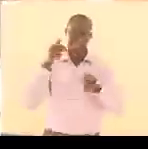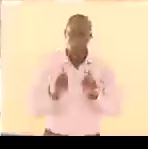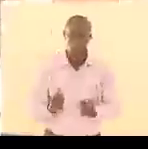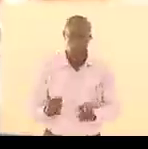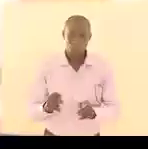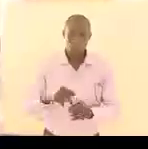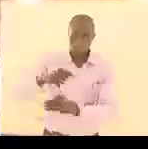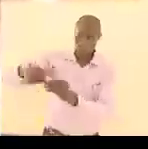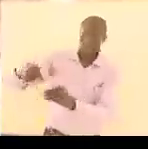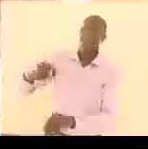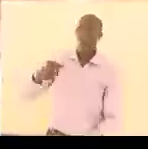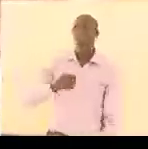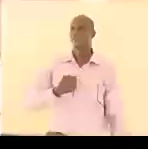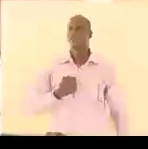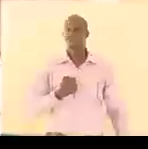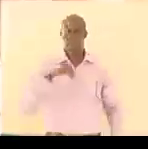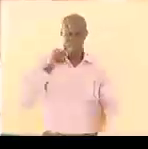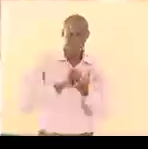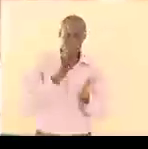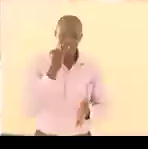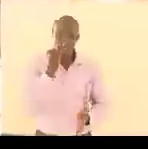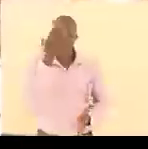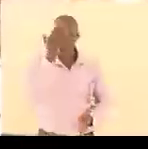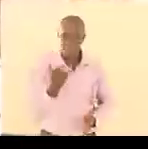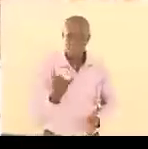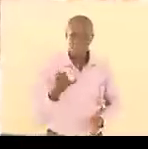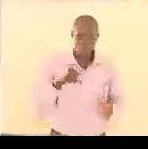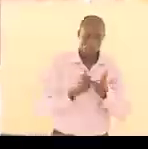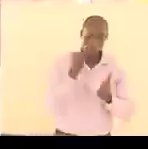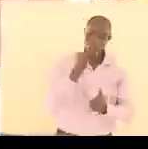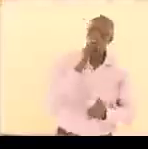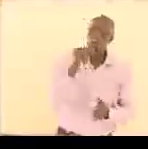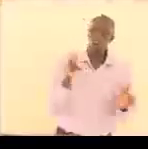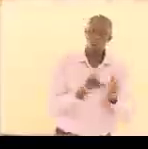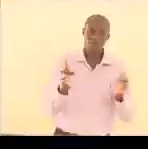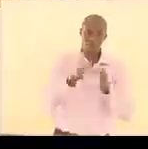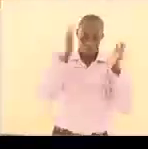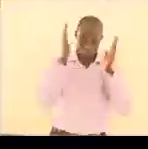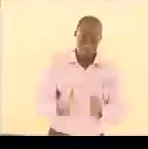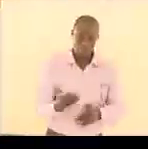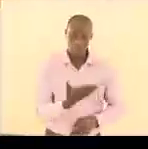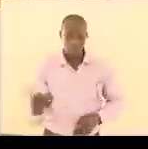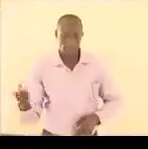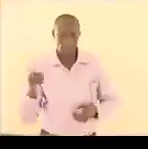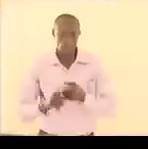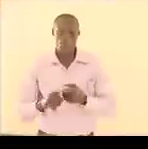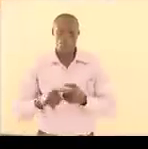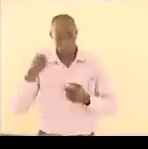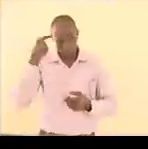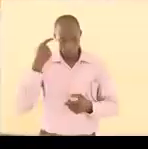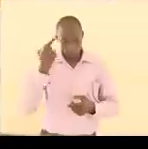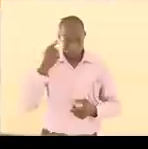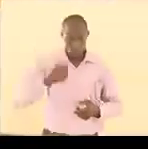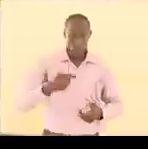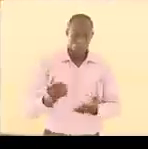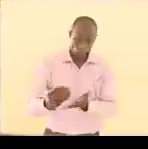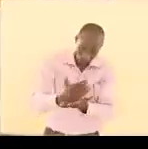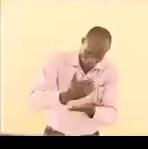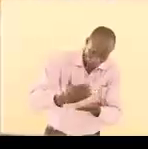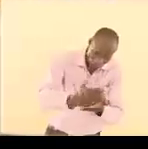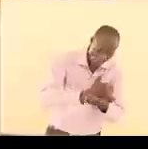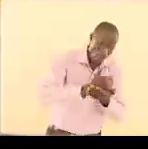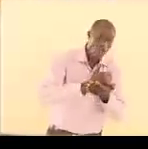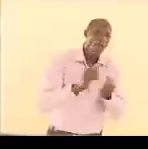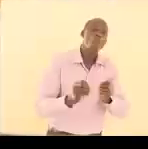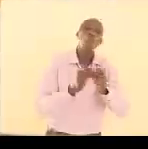affects the people around me. That is why it is not a Christian thing for me to gather so